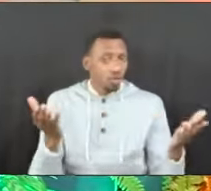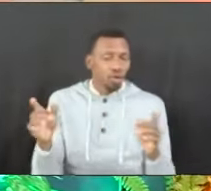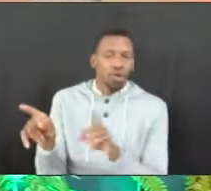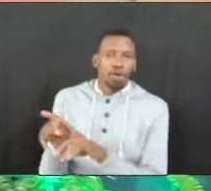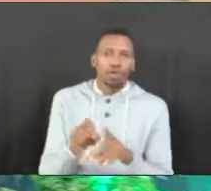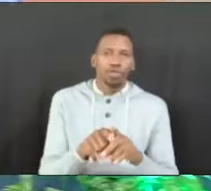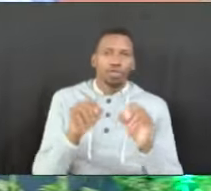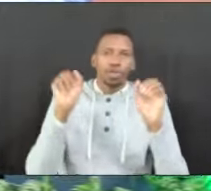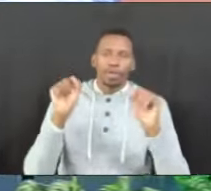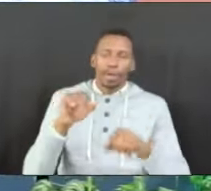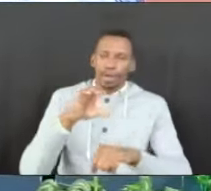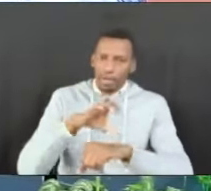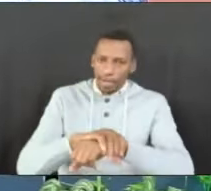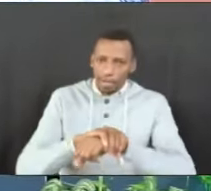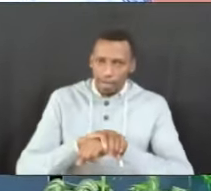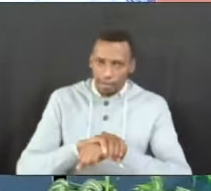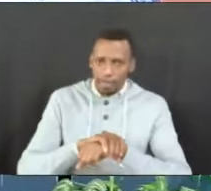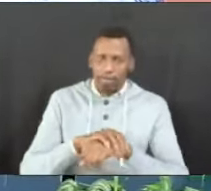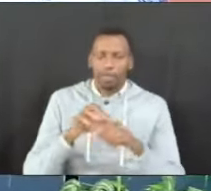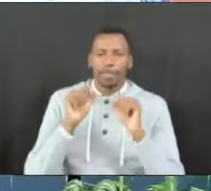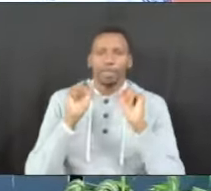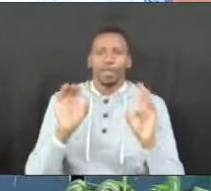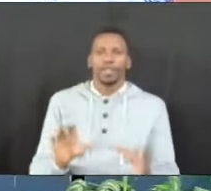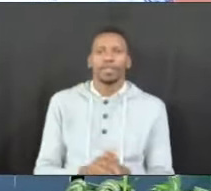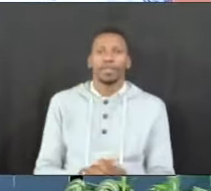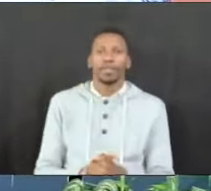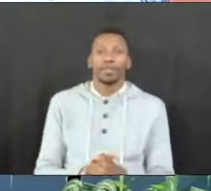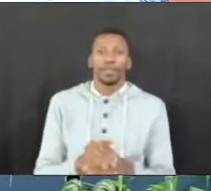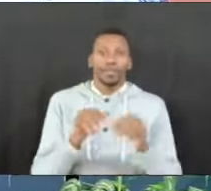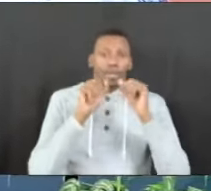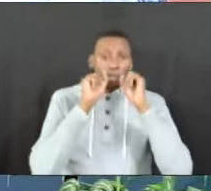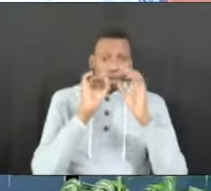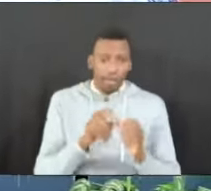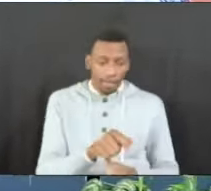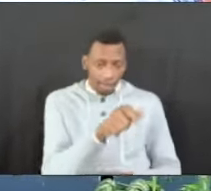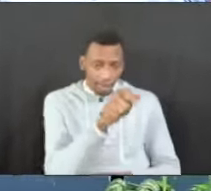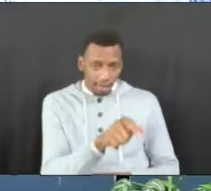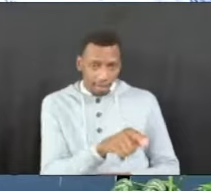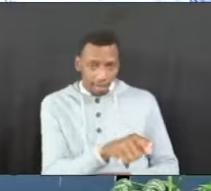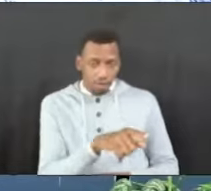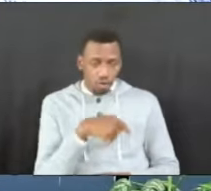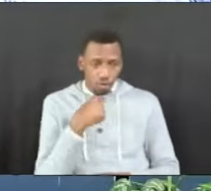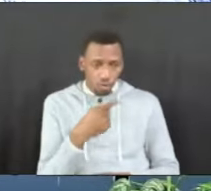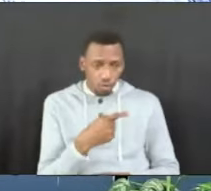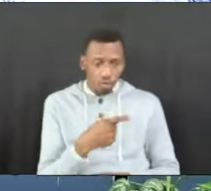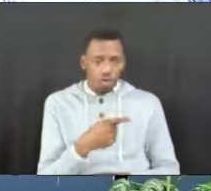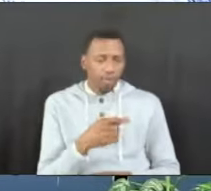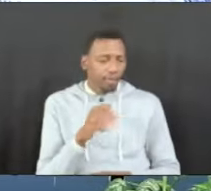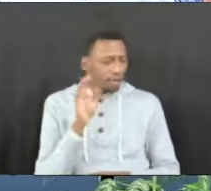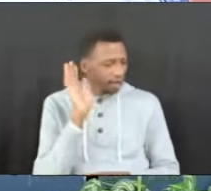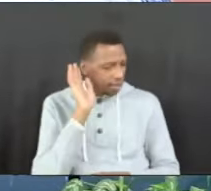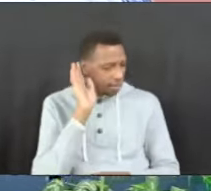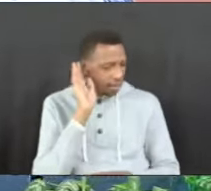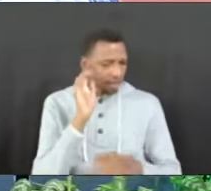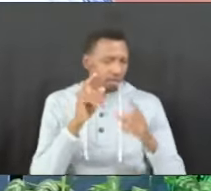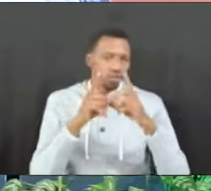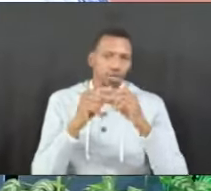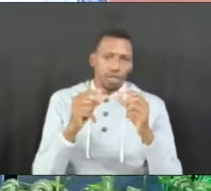in the book of Revelation. Then it says, blessed is he that taketh heed the words of this